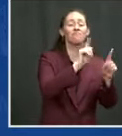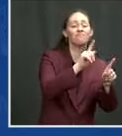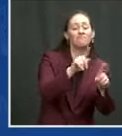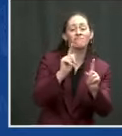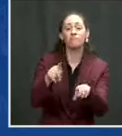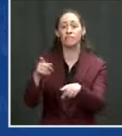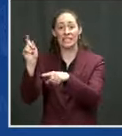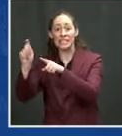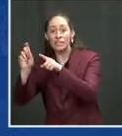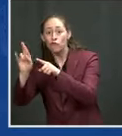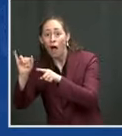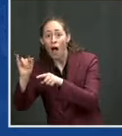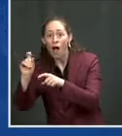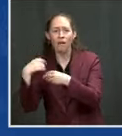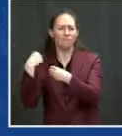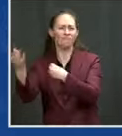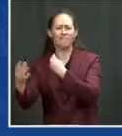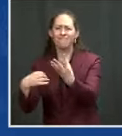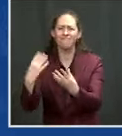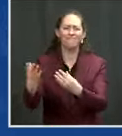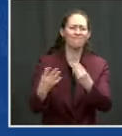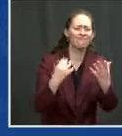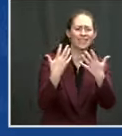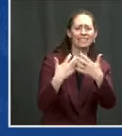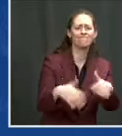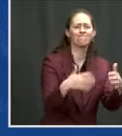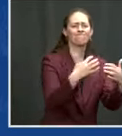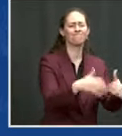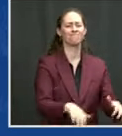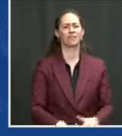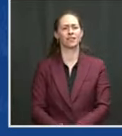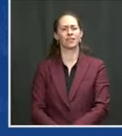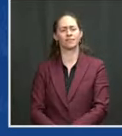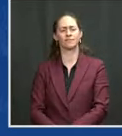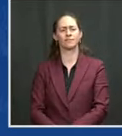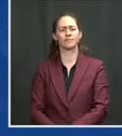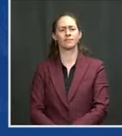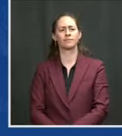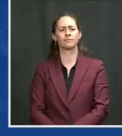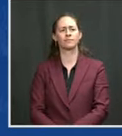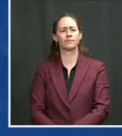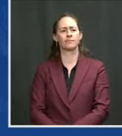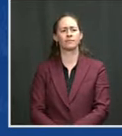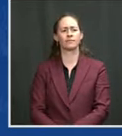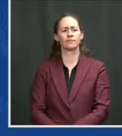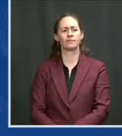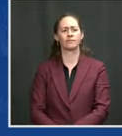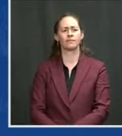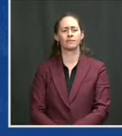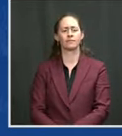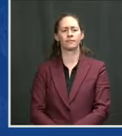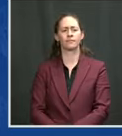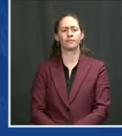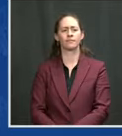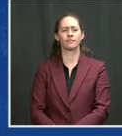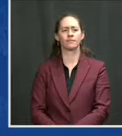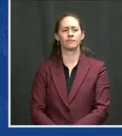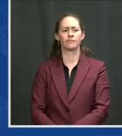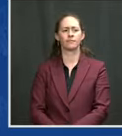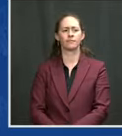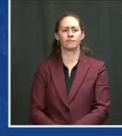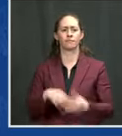that as of today, for those who get their first shot between now and Memorial Day, we're offering a voucher from our Fish and